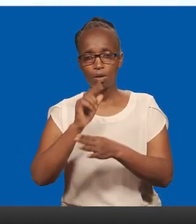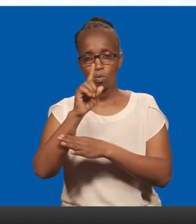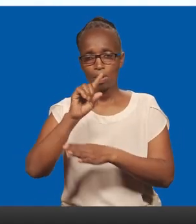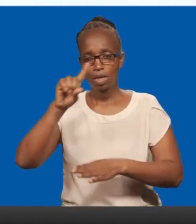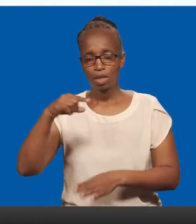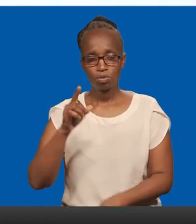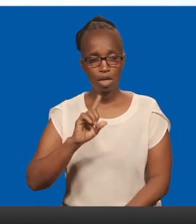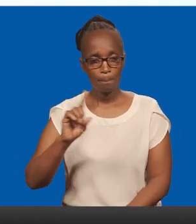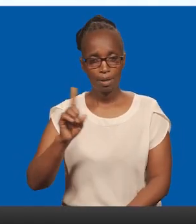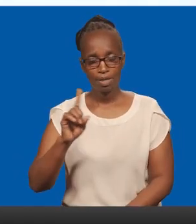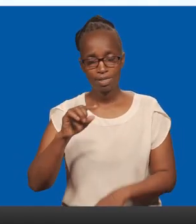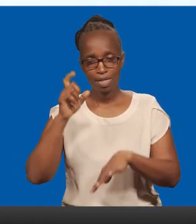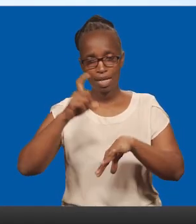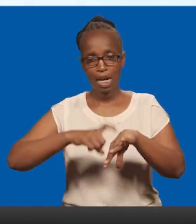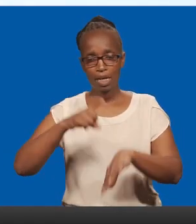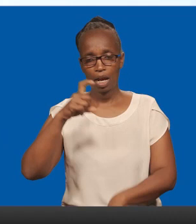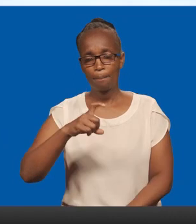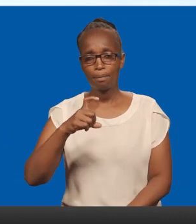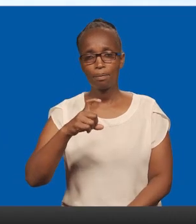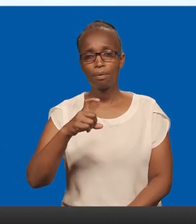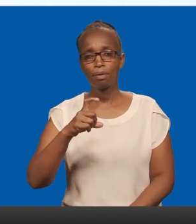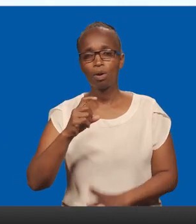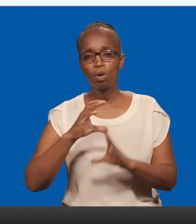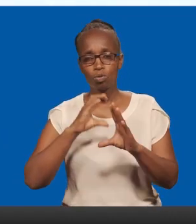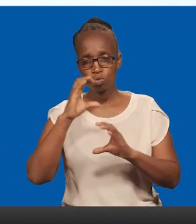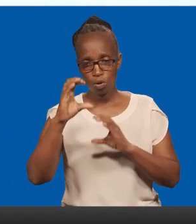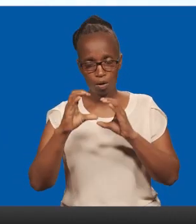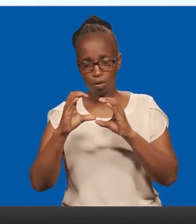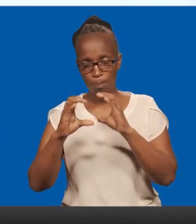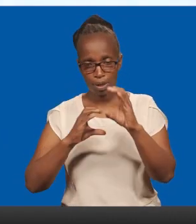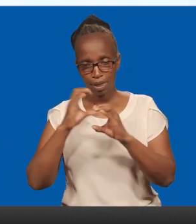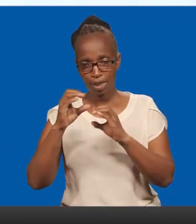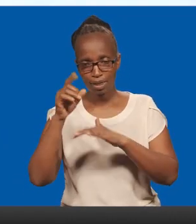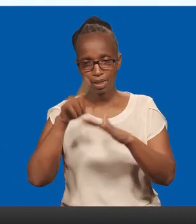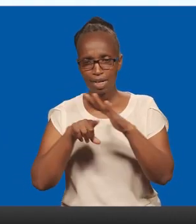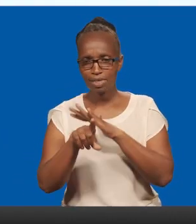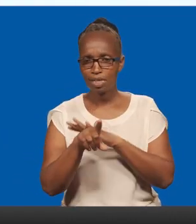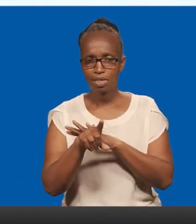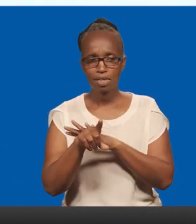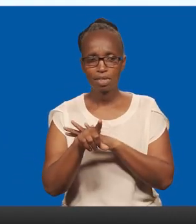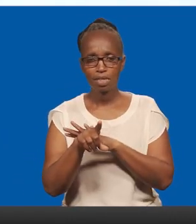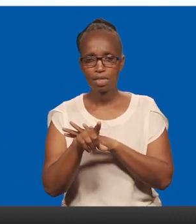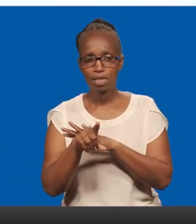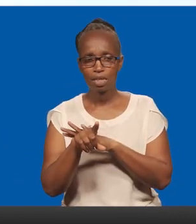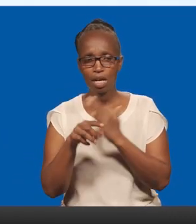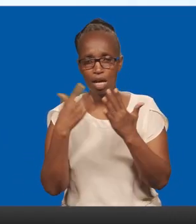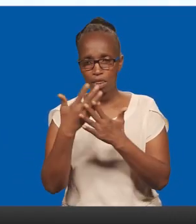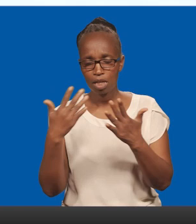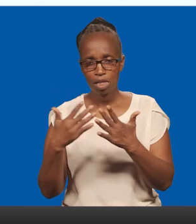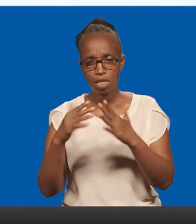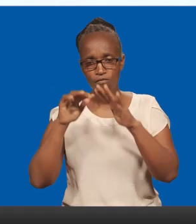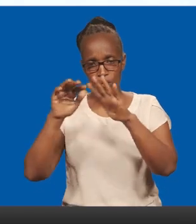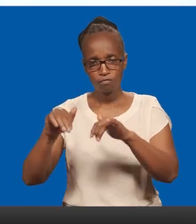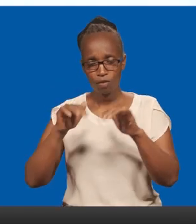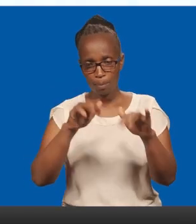1,000 maize farmers in Embu to conveniently access affordable digital credit for farm